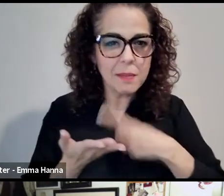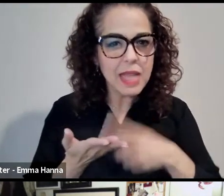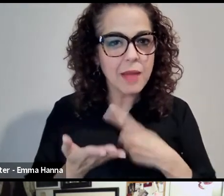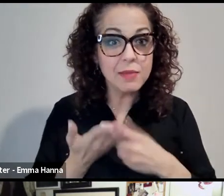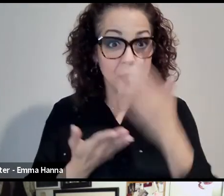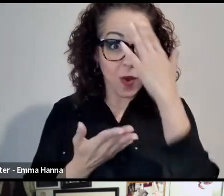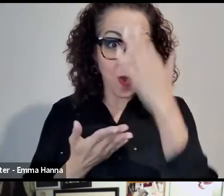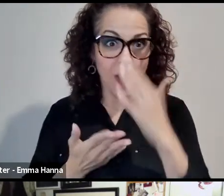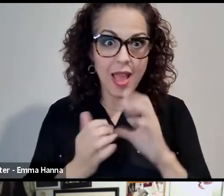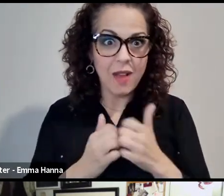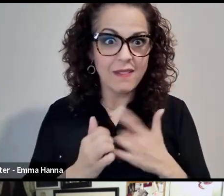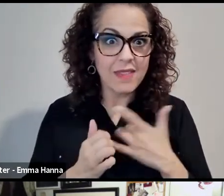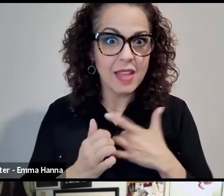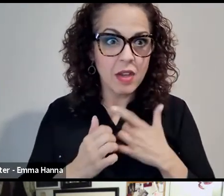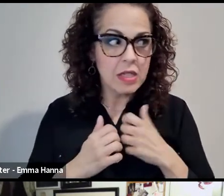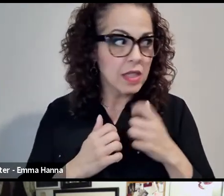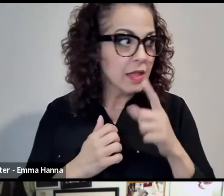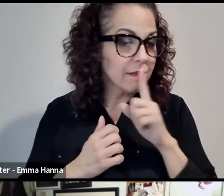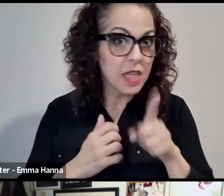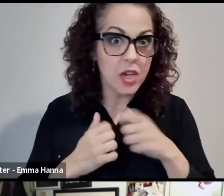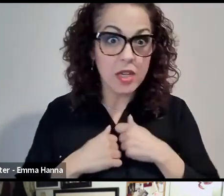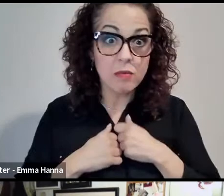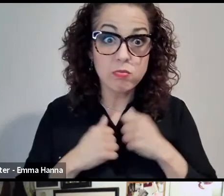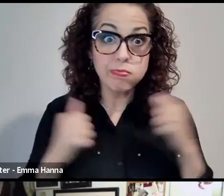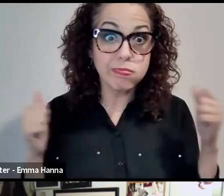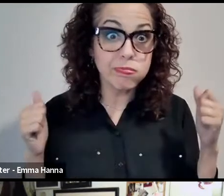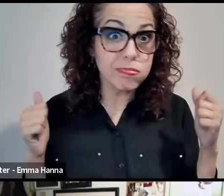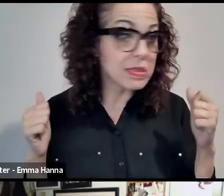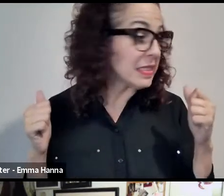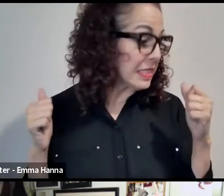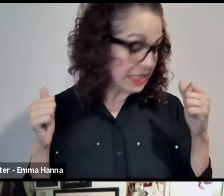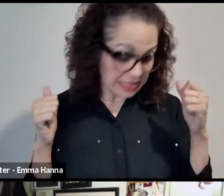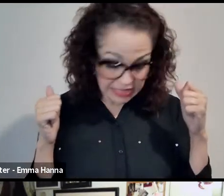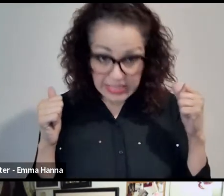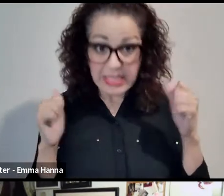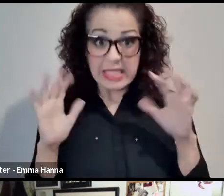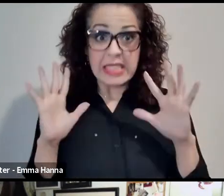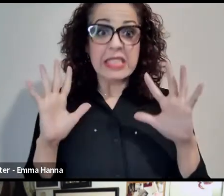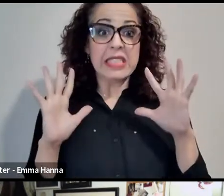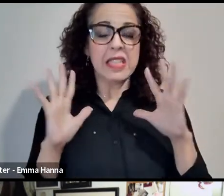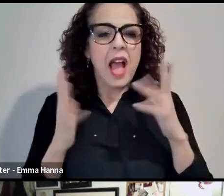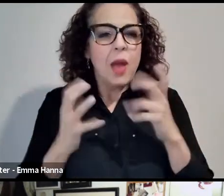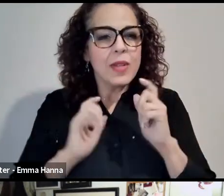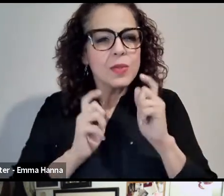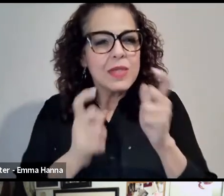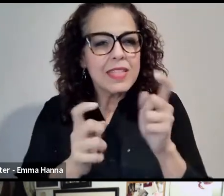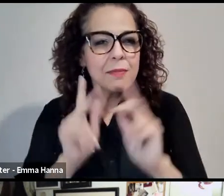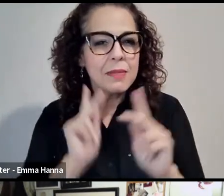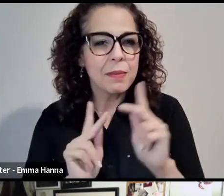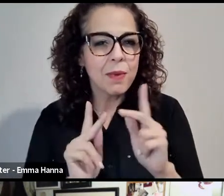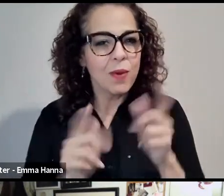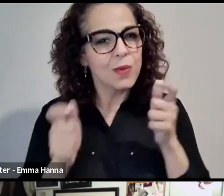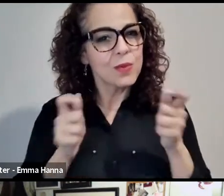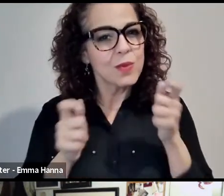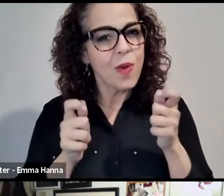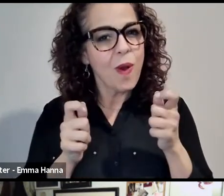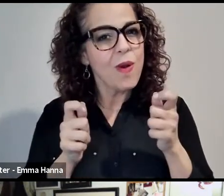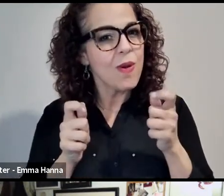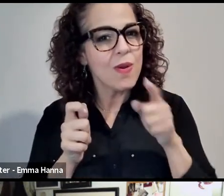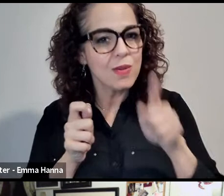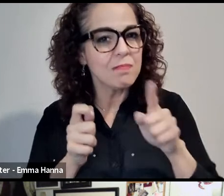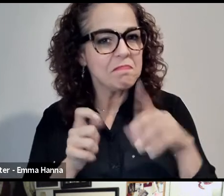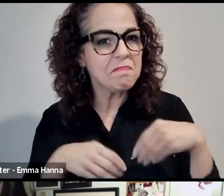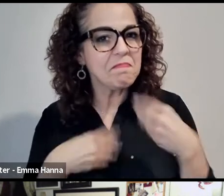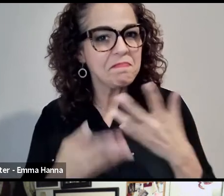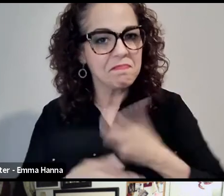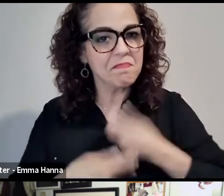is, I wanted to really give people even more control than tell me your story. So what I've been doing is this